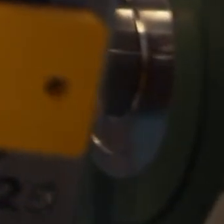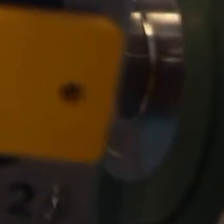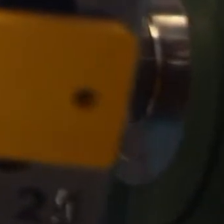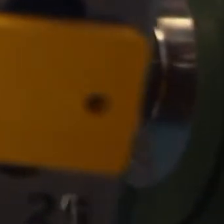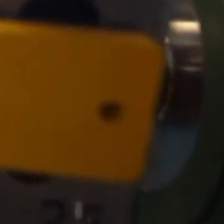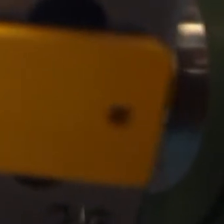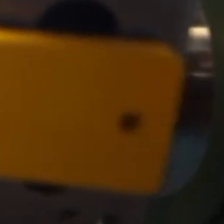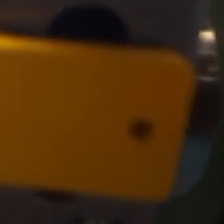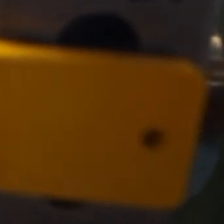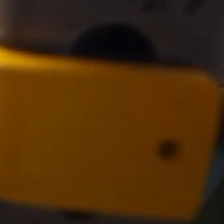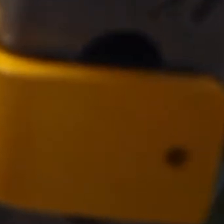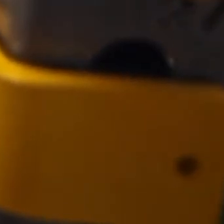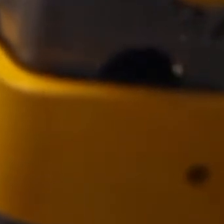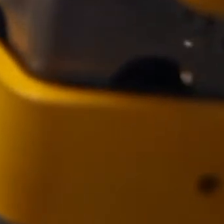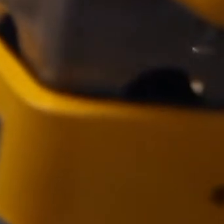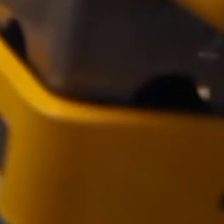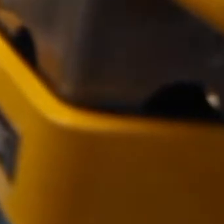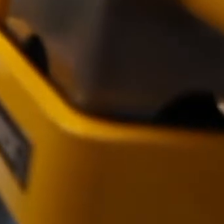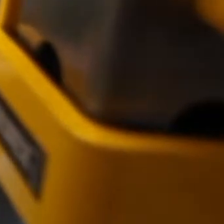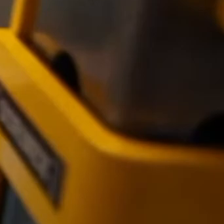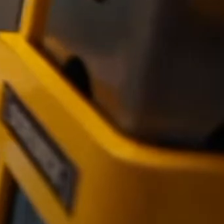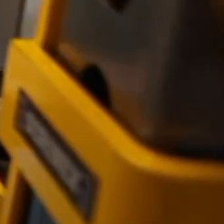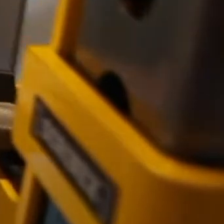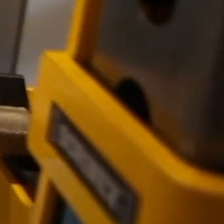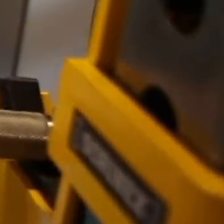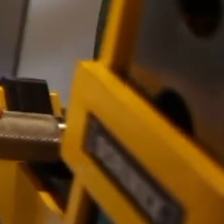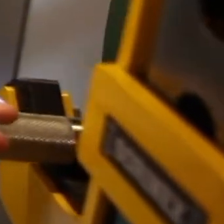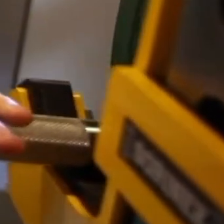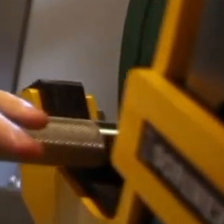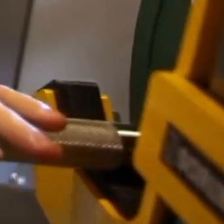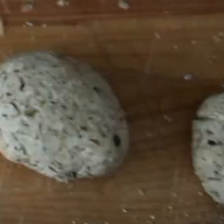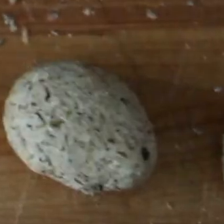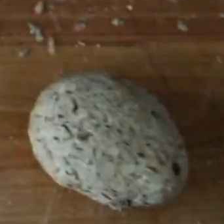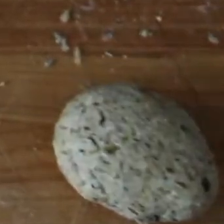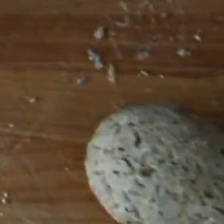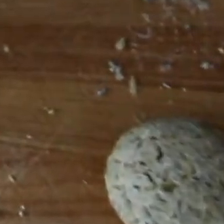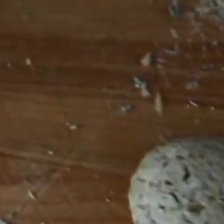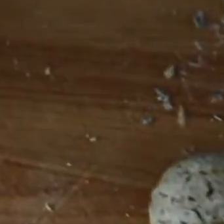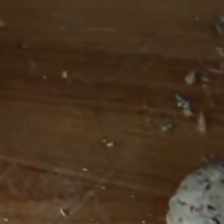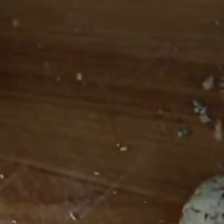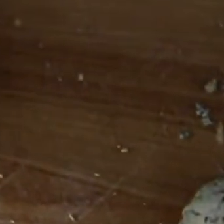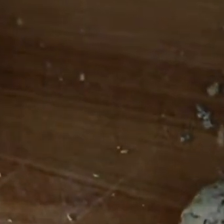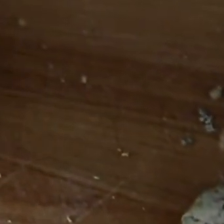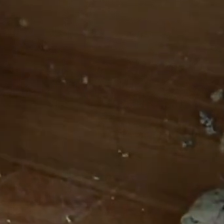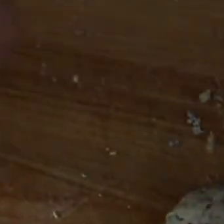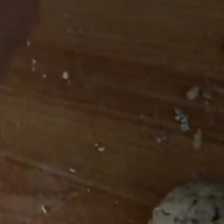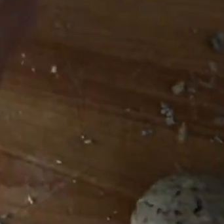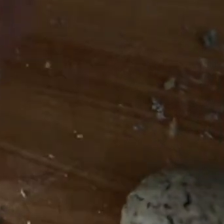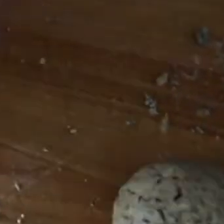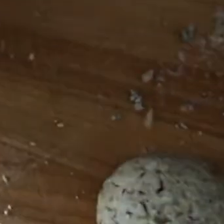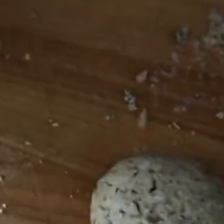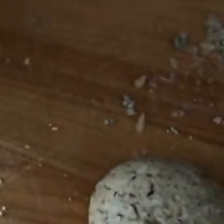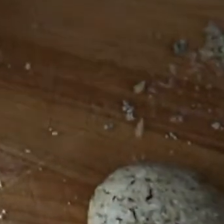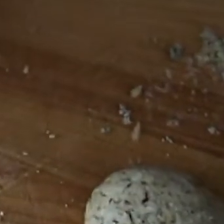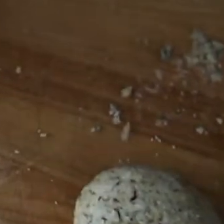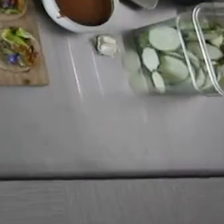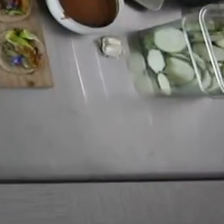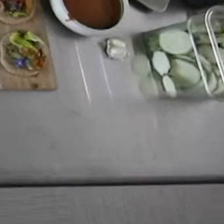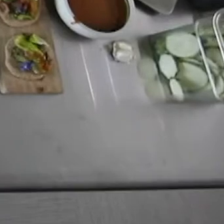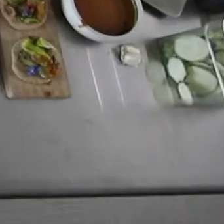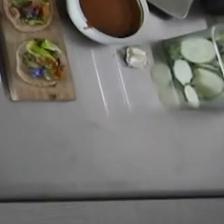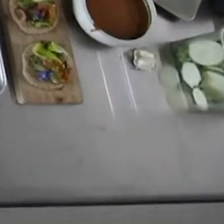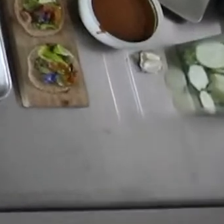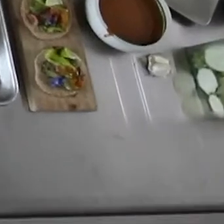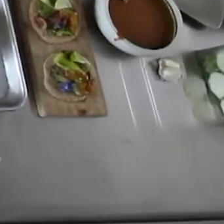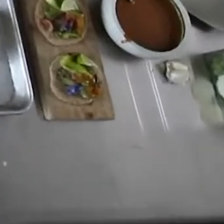pre-physical therapy, pre-athletic training, you're interested in strength and conditioning, sports nutrition, all of those activities are